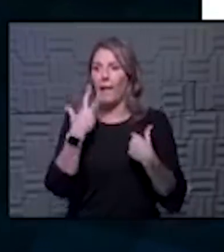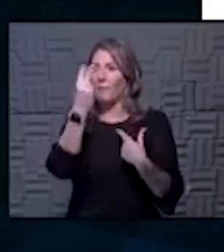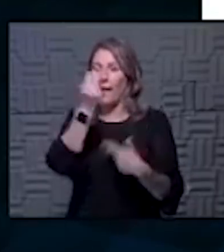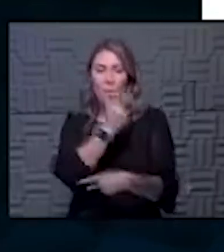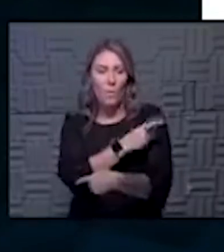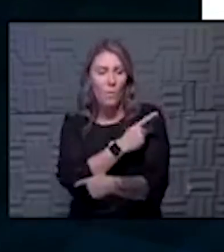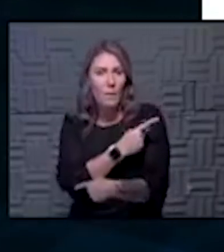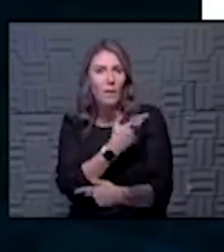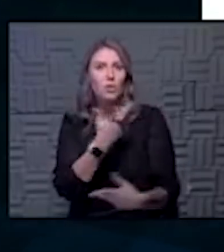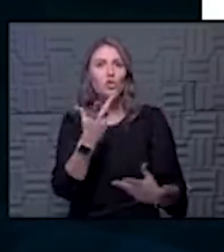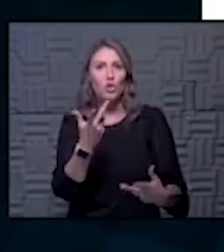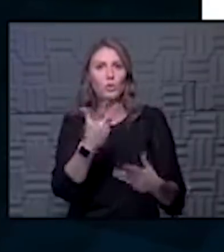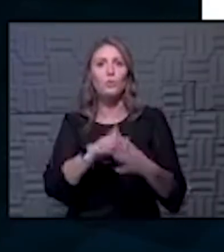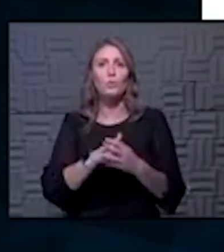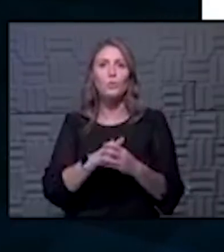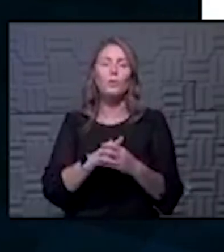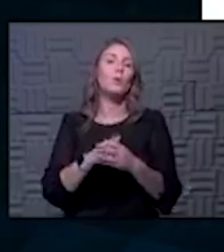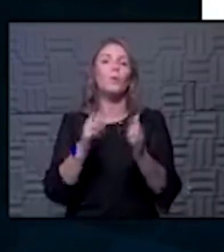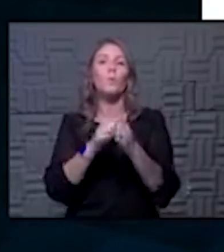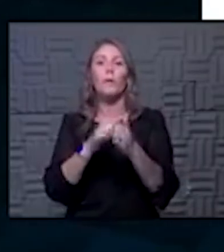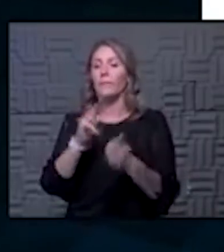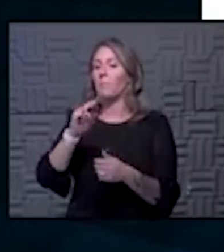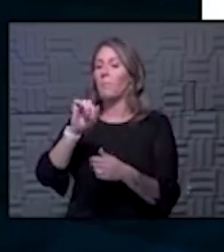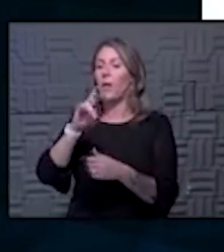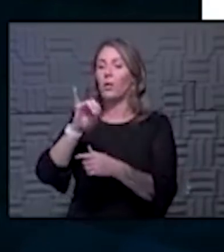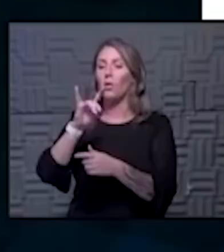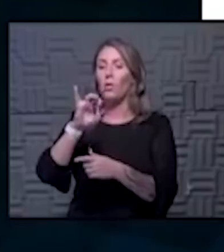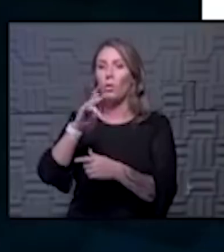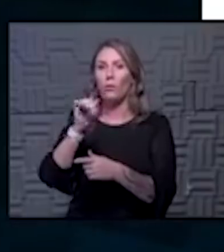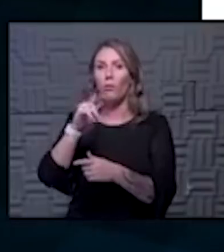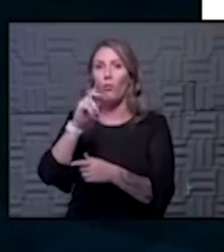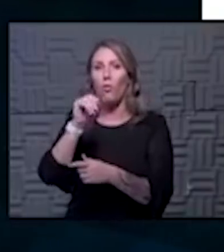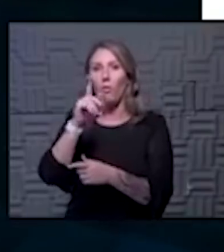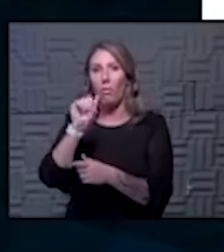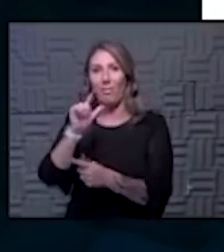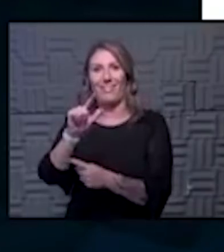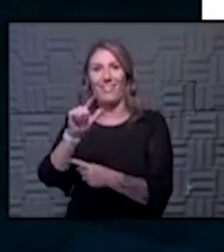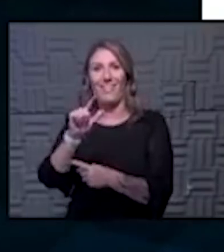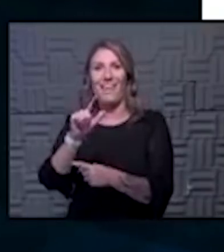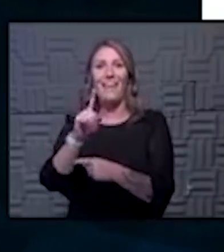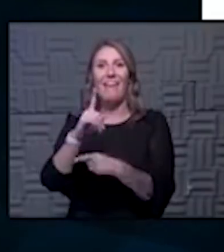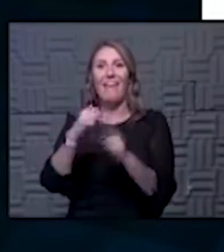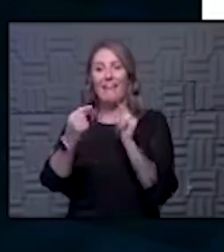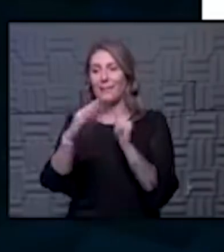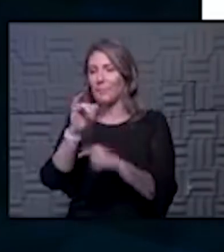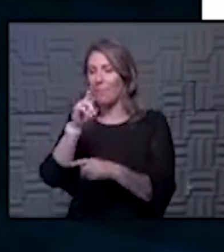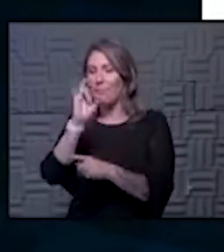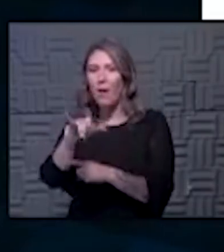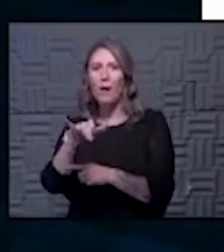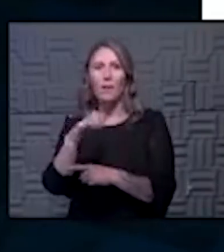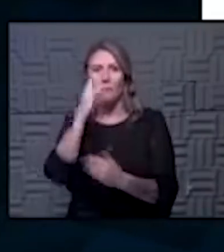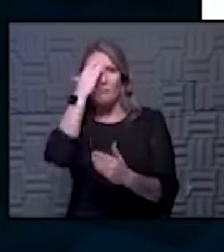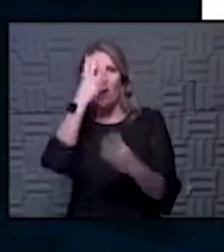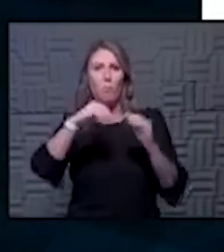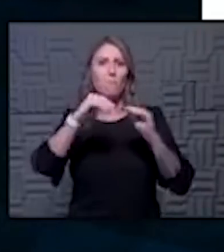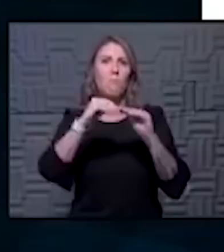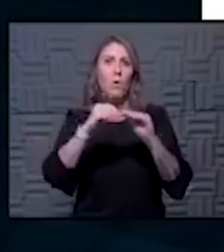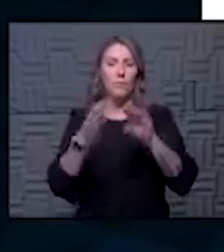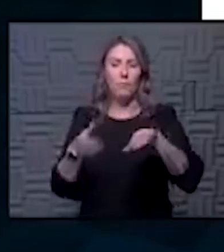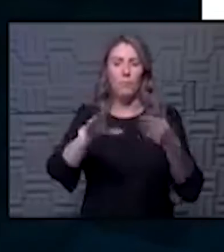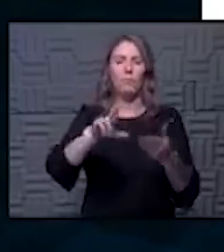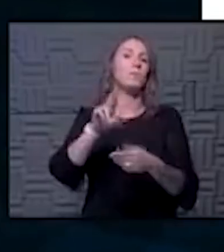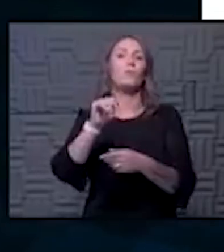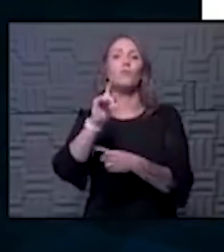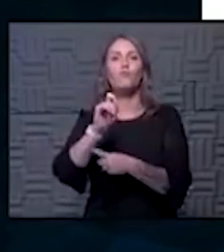options now with a monoclonal antibody therapy. We just know more. And so I think we would anticipate that the mortality rate would